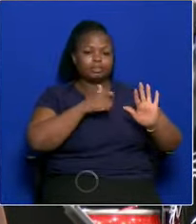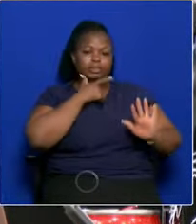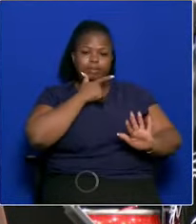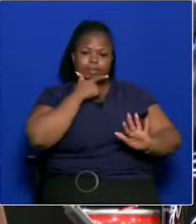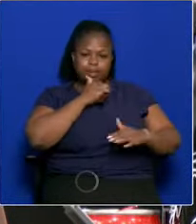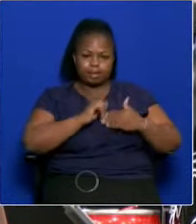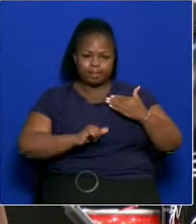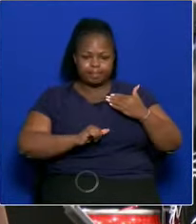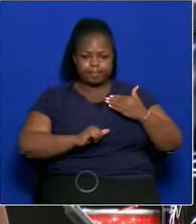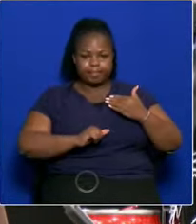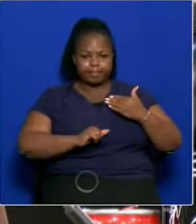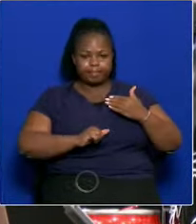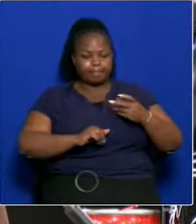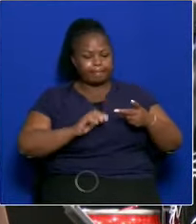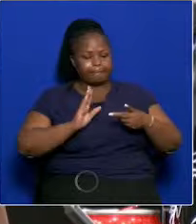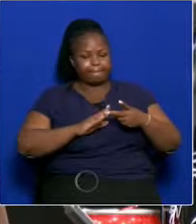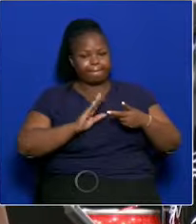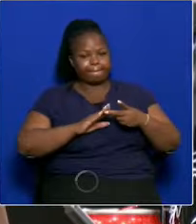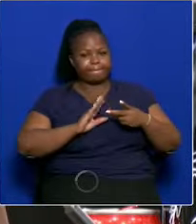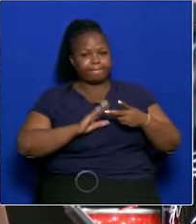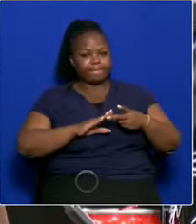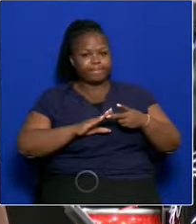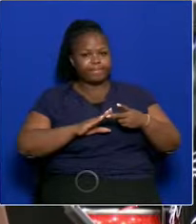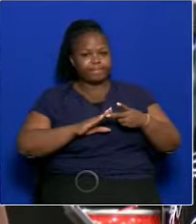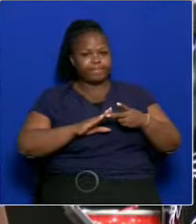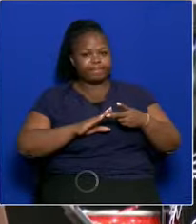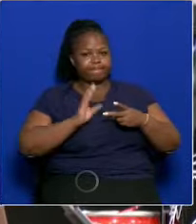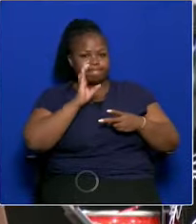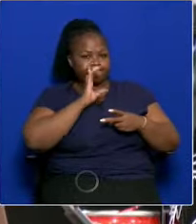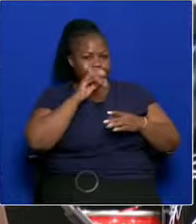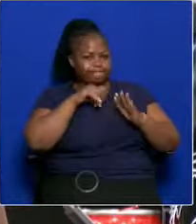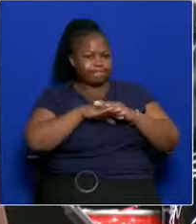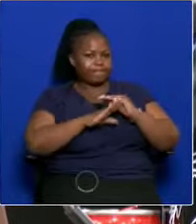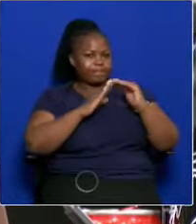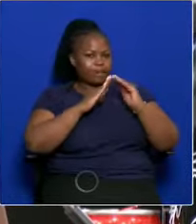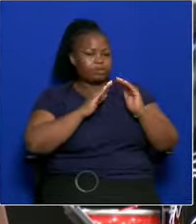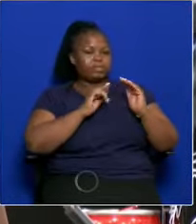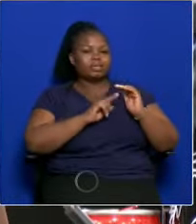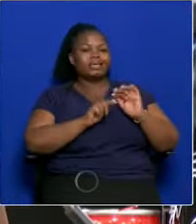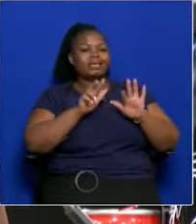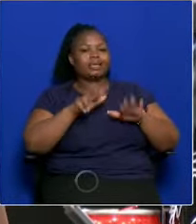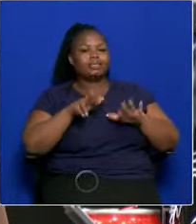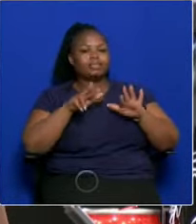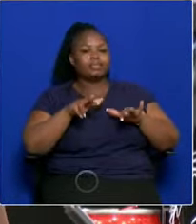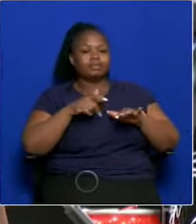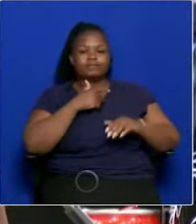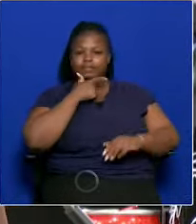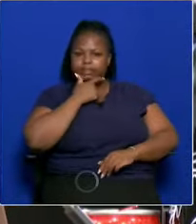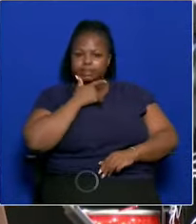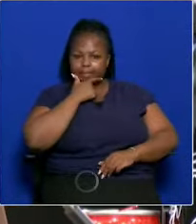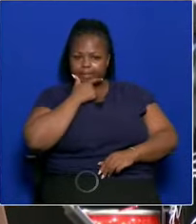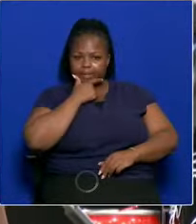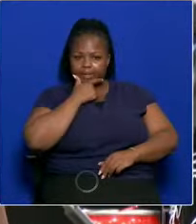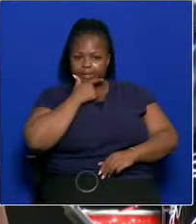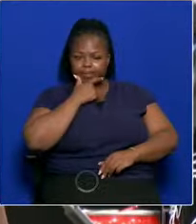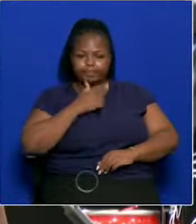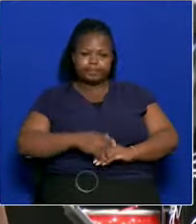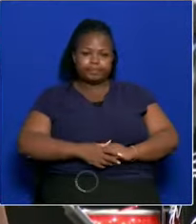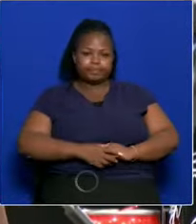The second happened on the 18th of December at his premises.